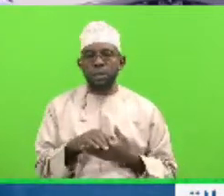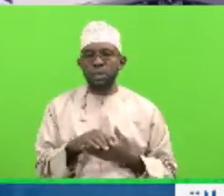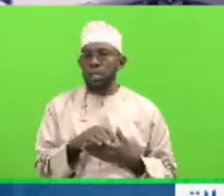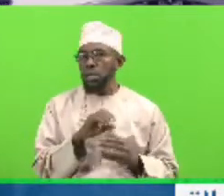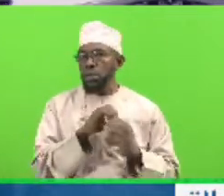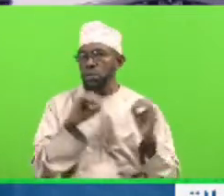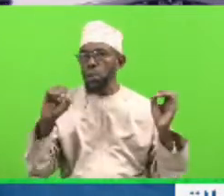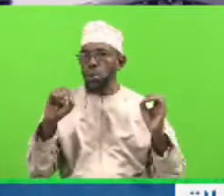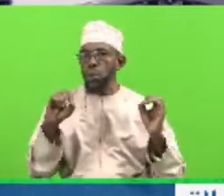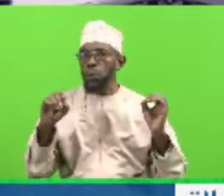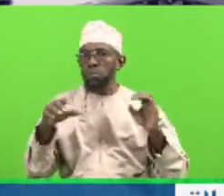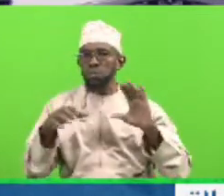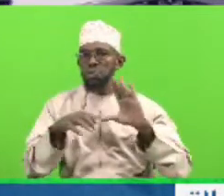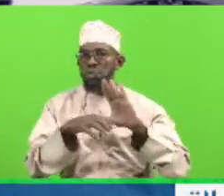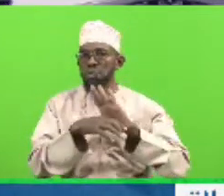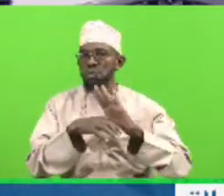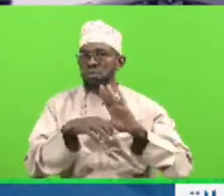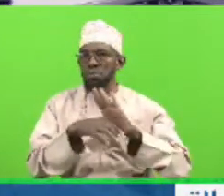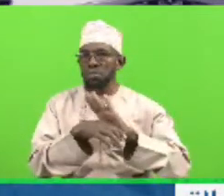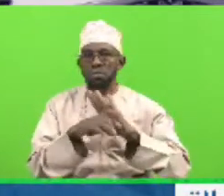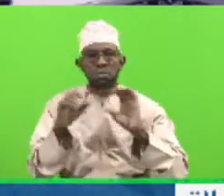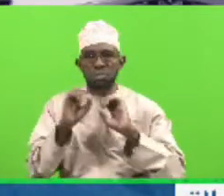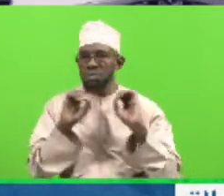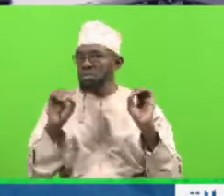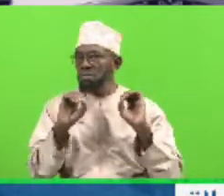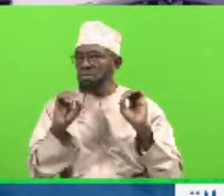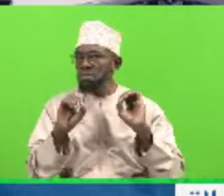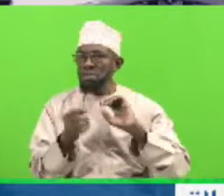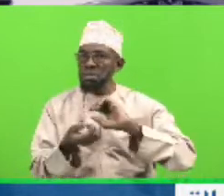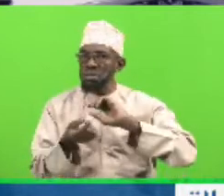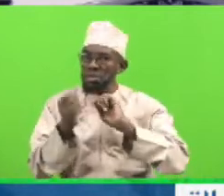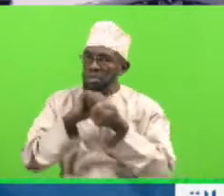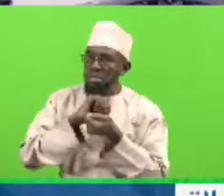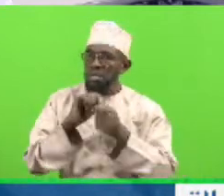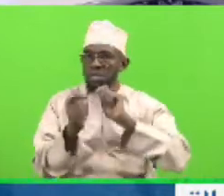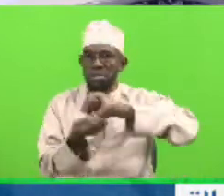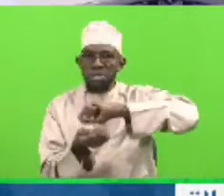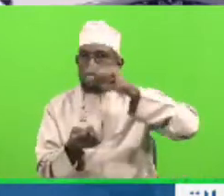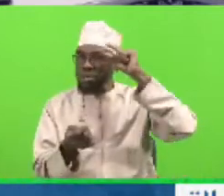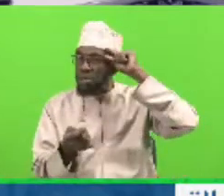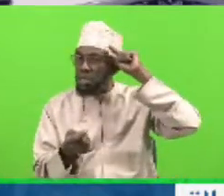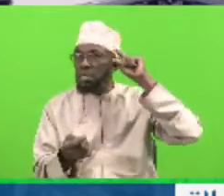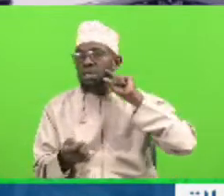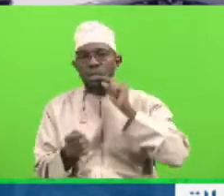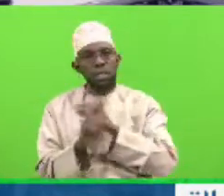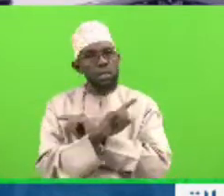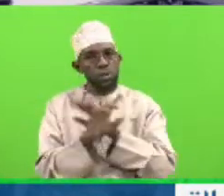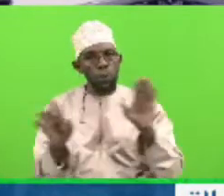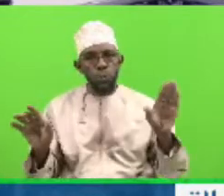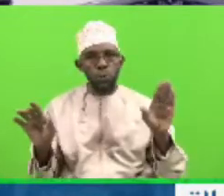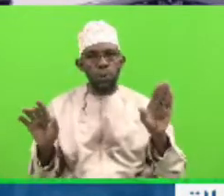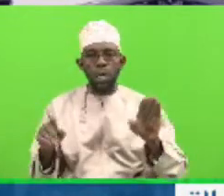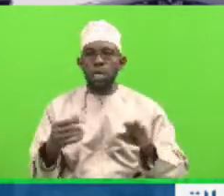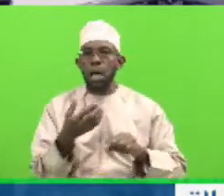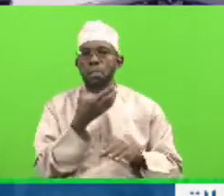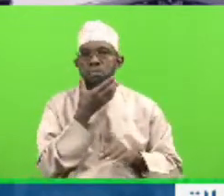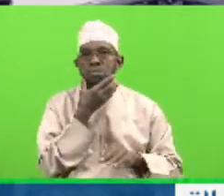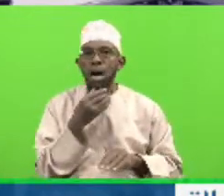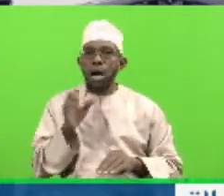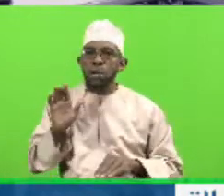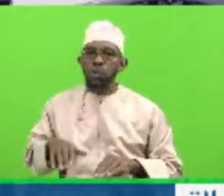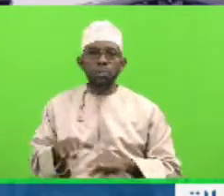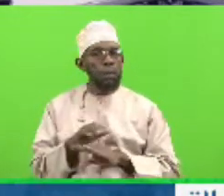are no lesbians, there are no gays, there are no transgenders, there are no bisexuals. Male and female.